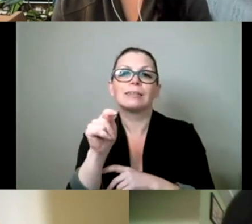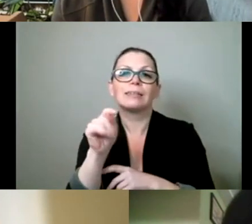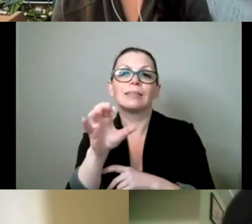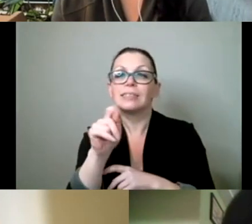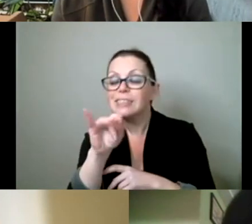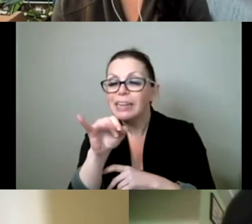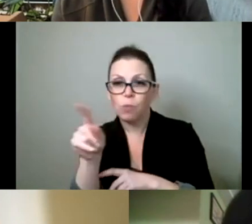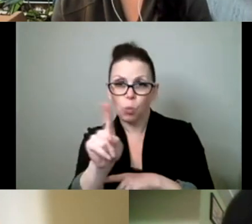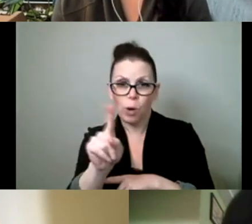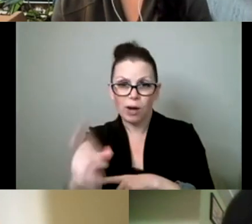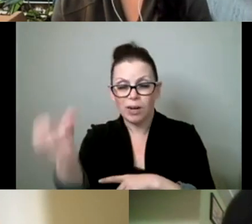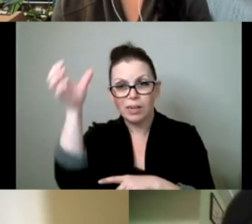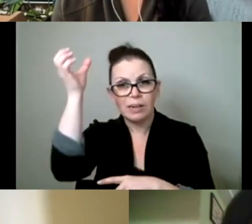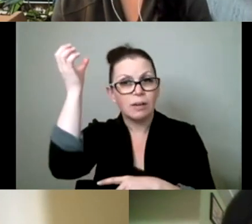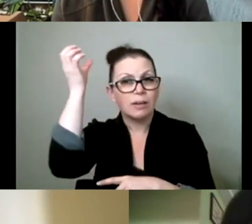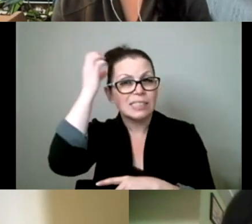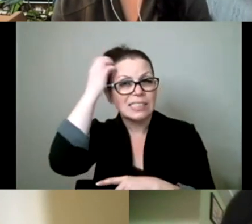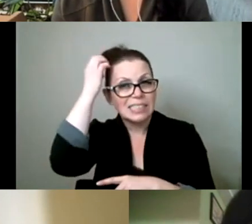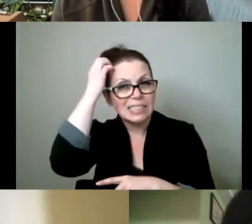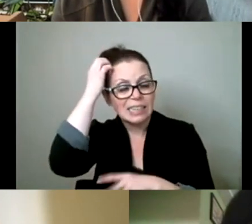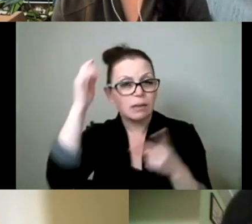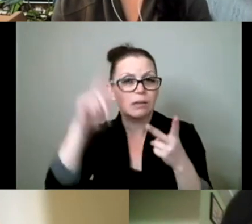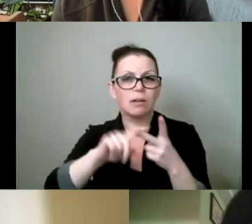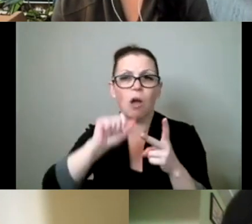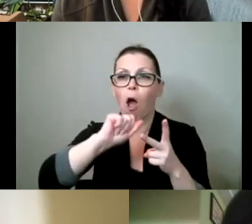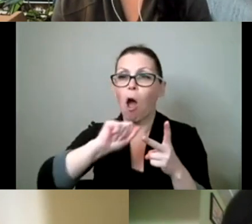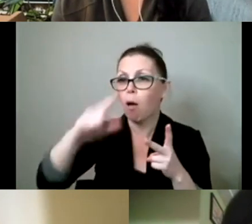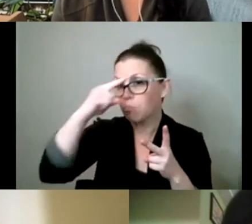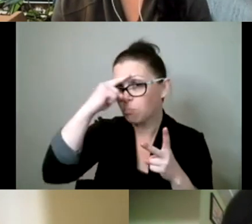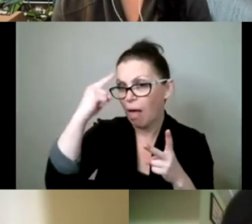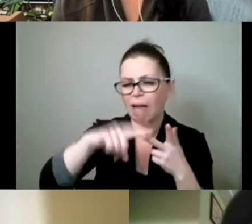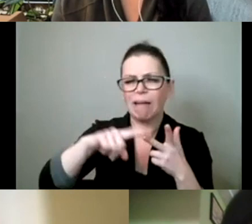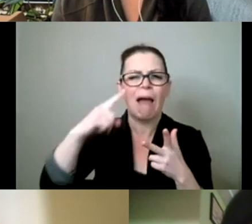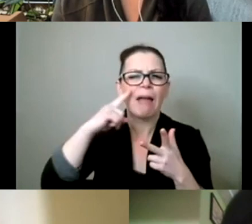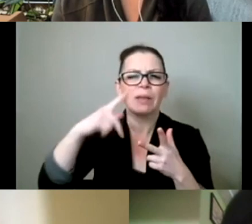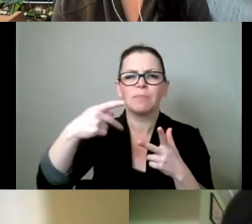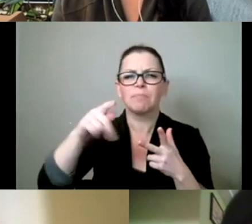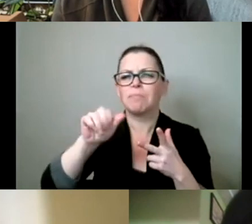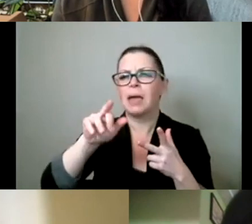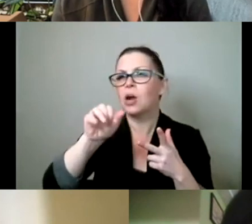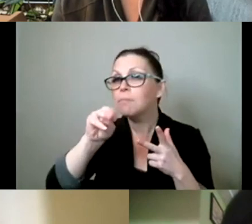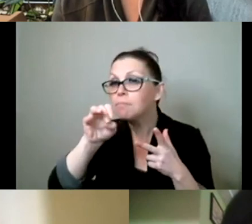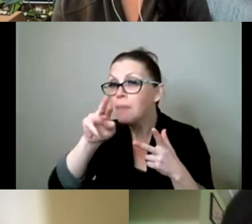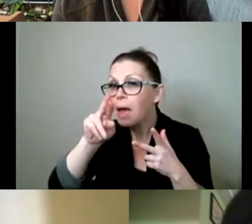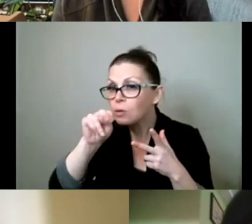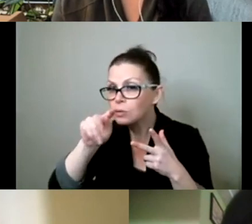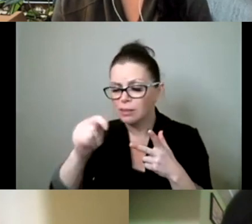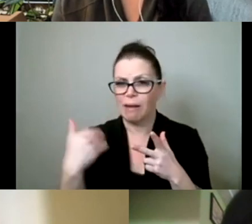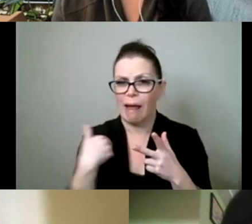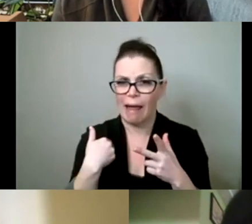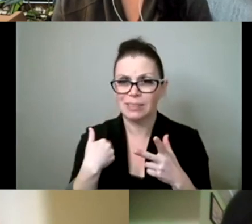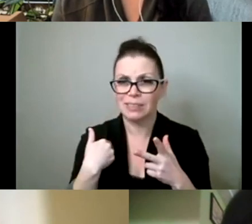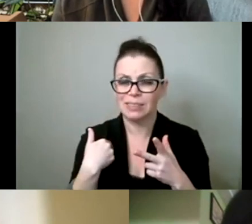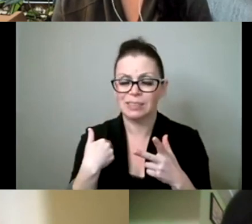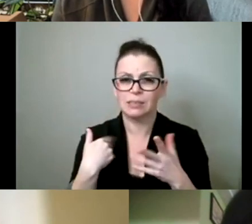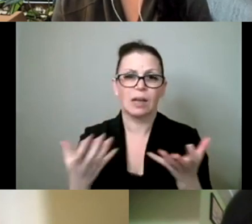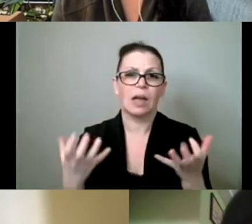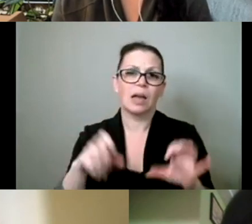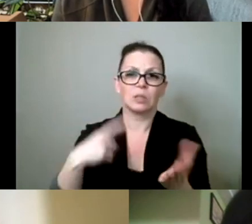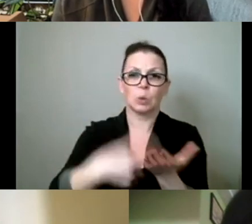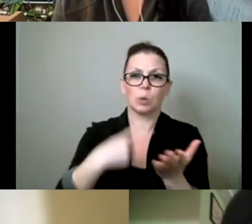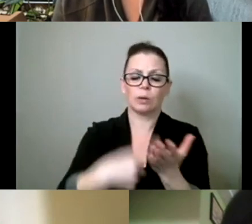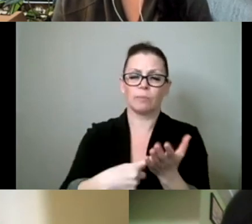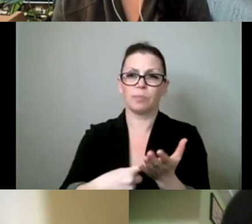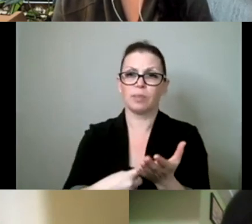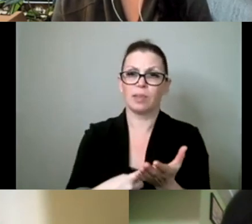Black streaming, with, I think Paramount has one too. I don't want to speak to it like it's the next